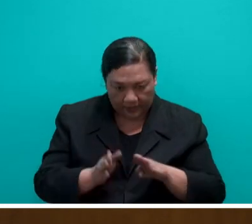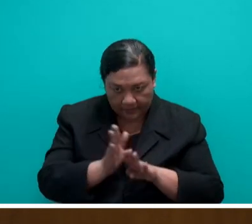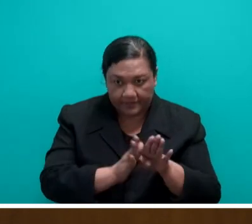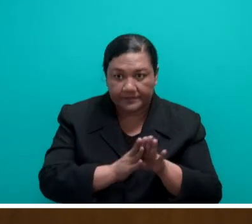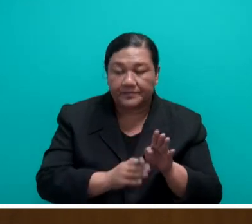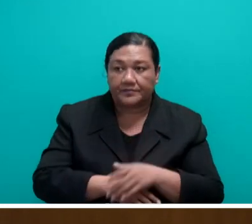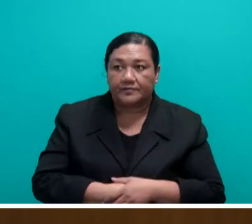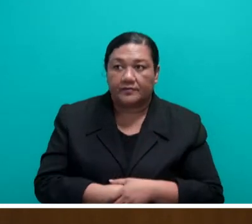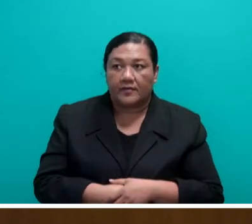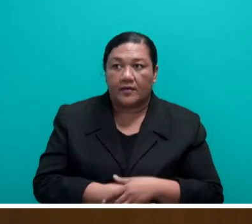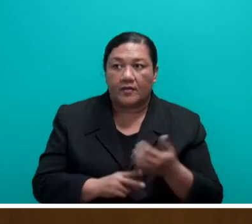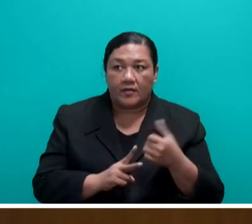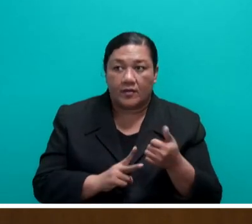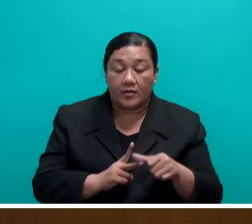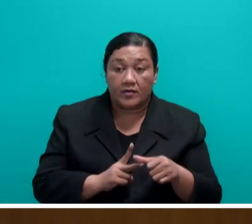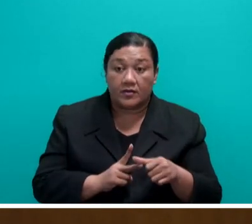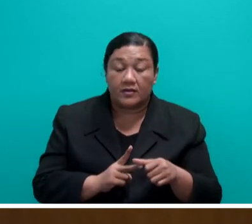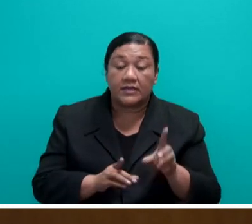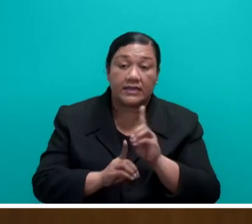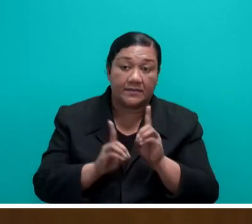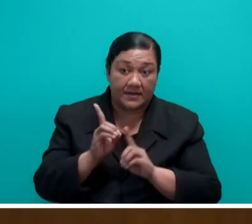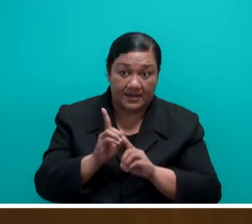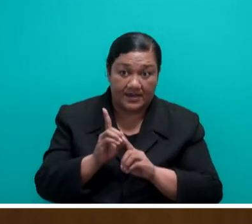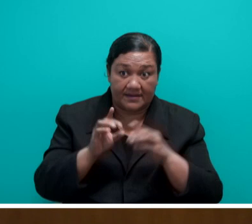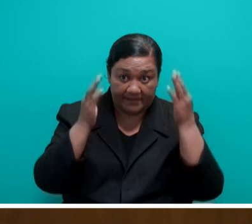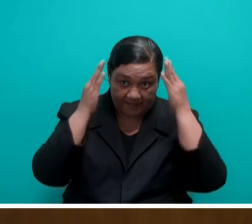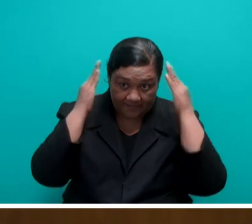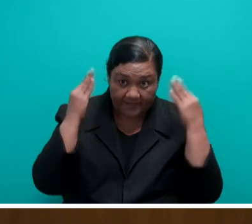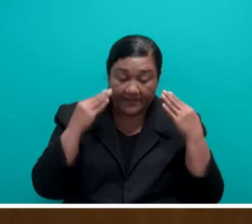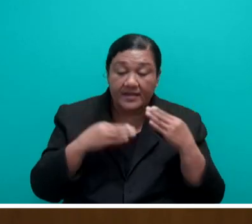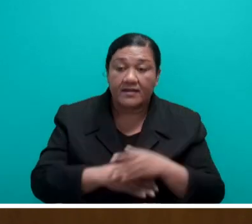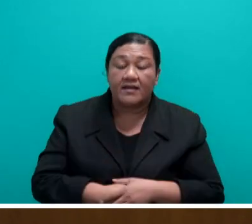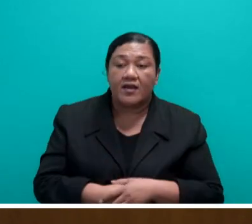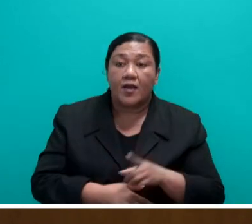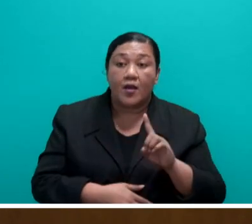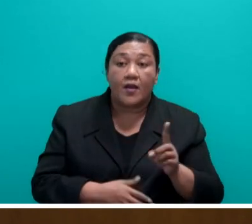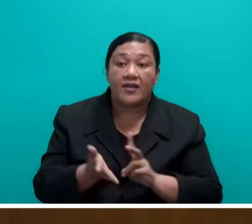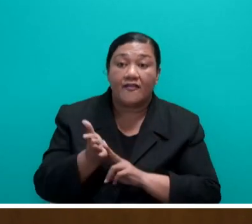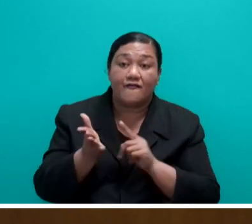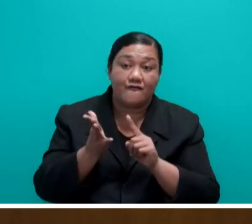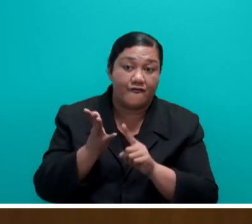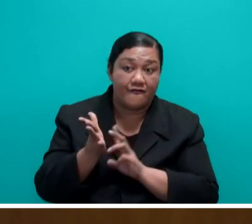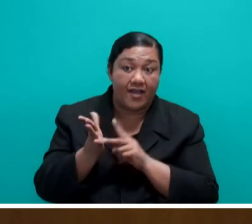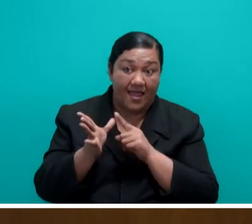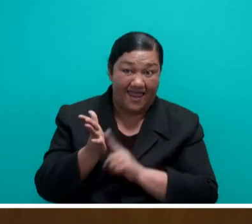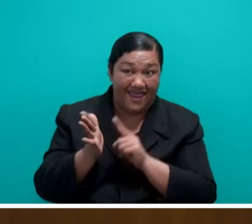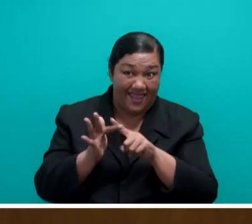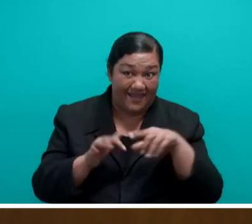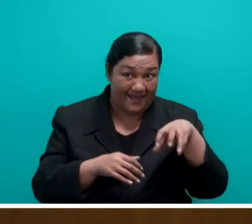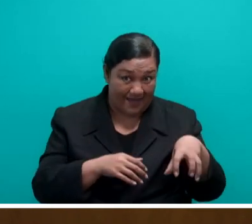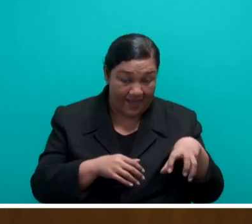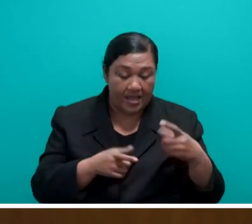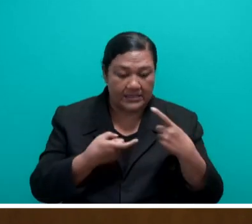recall, Honourable Madam Deputy Speaker, that the Wu-Vale Partnership articulates our joint development